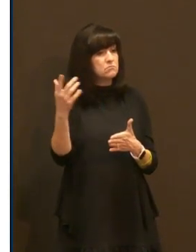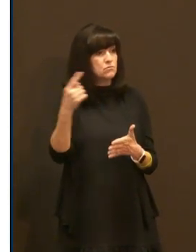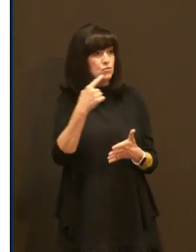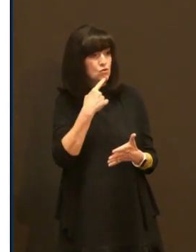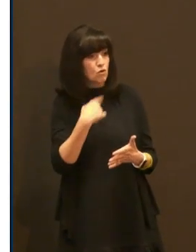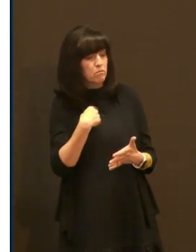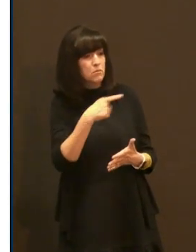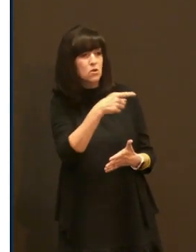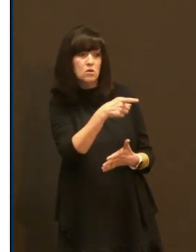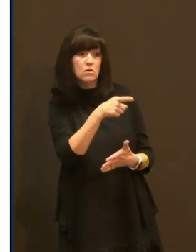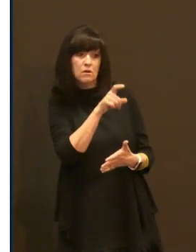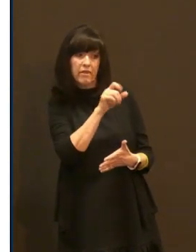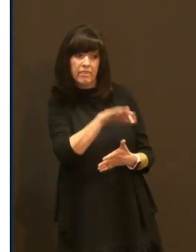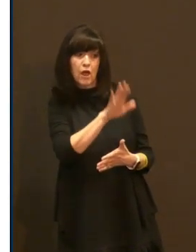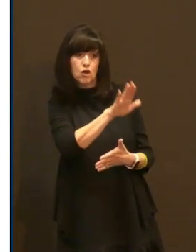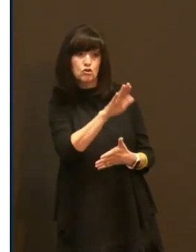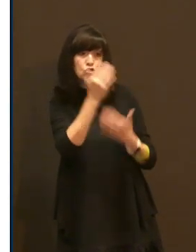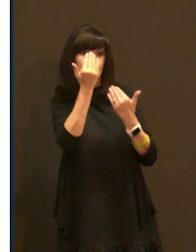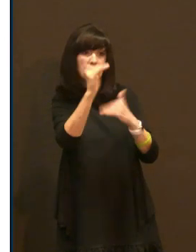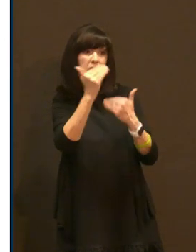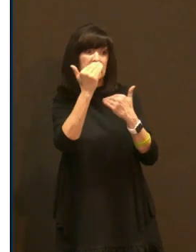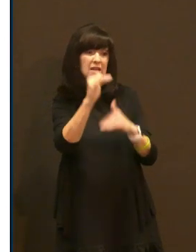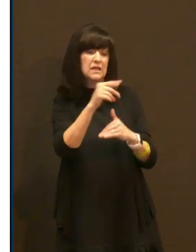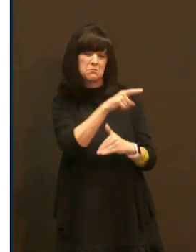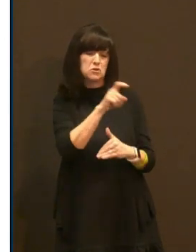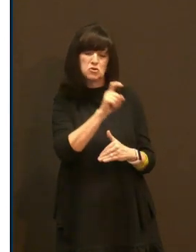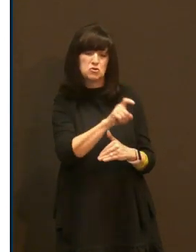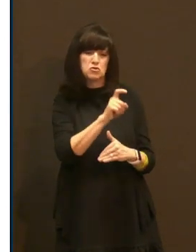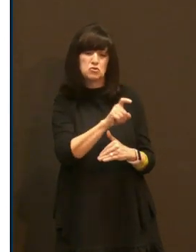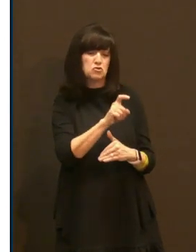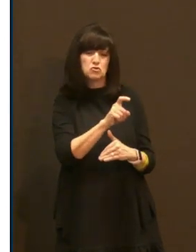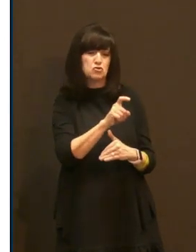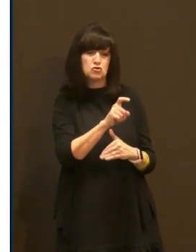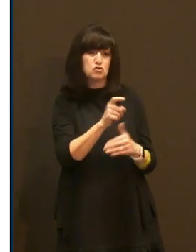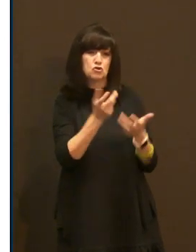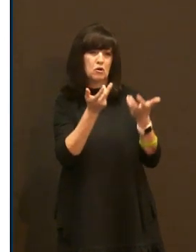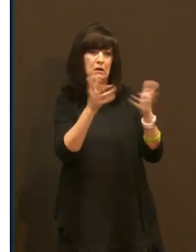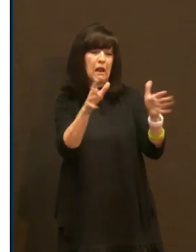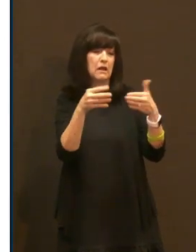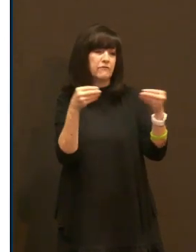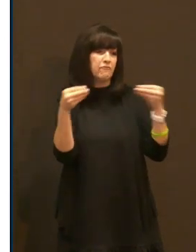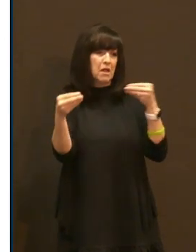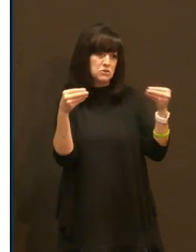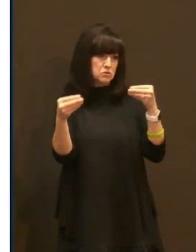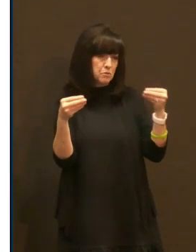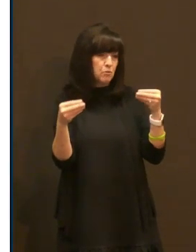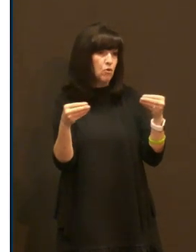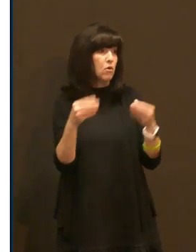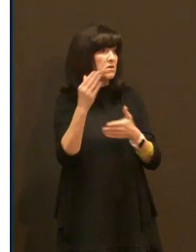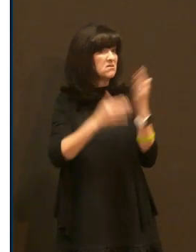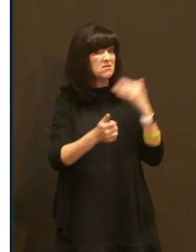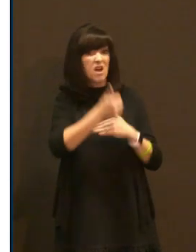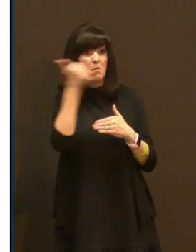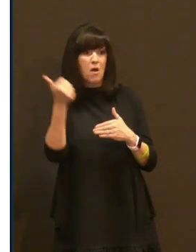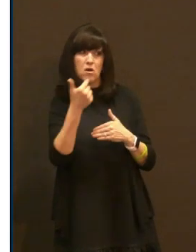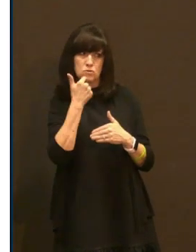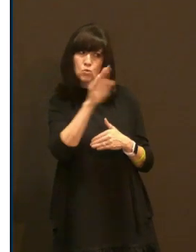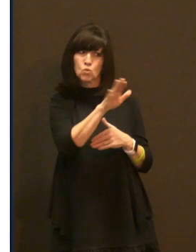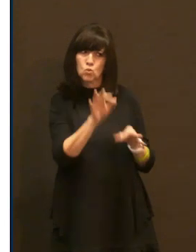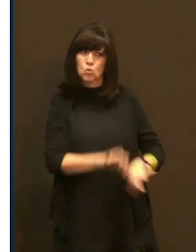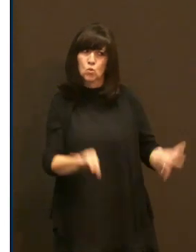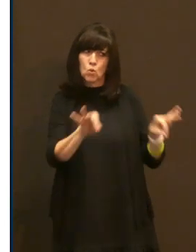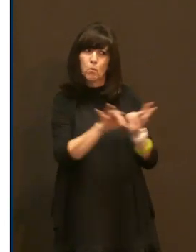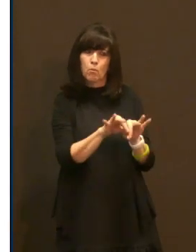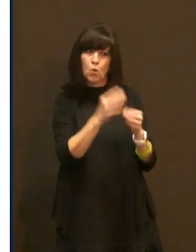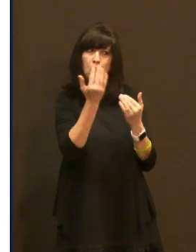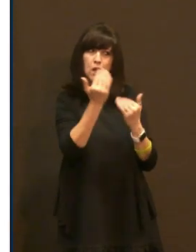reduce the restrictions, and I had others that said you should leave them on now, in particular because a large